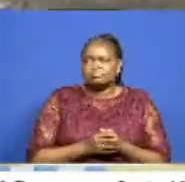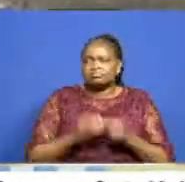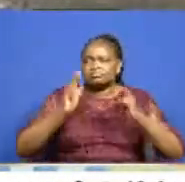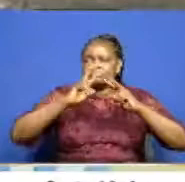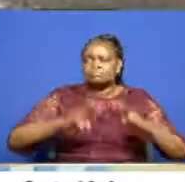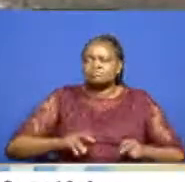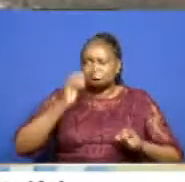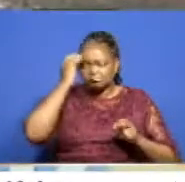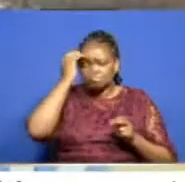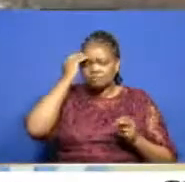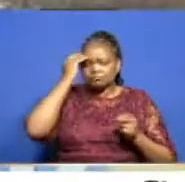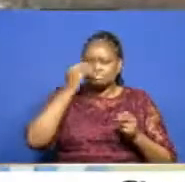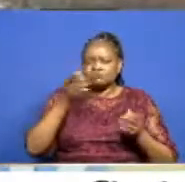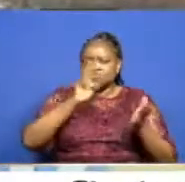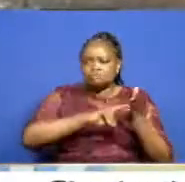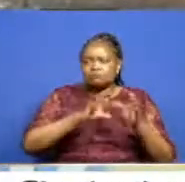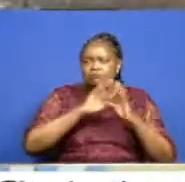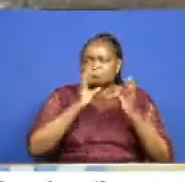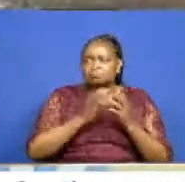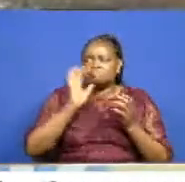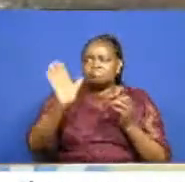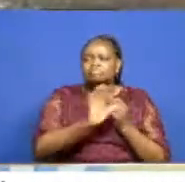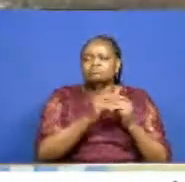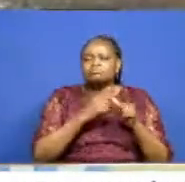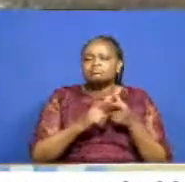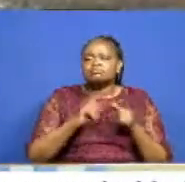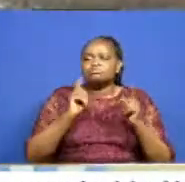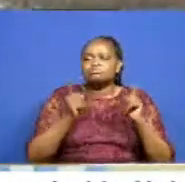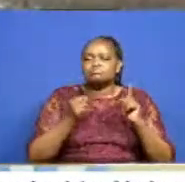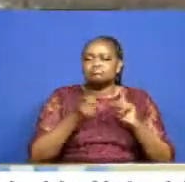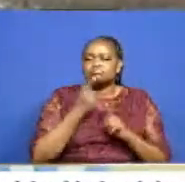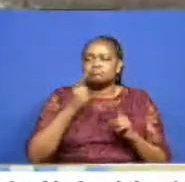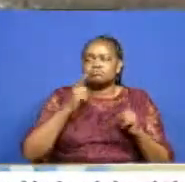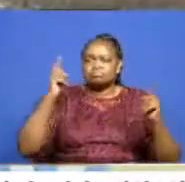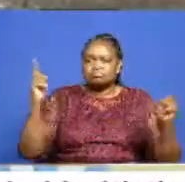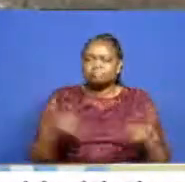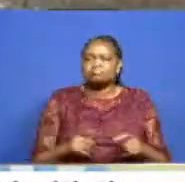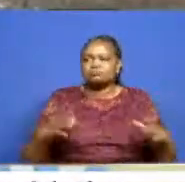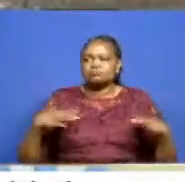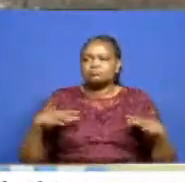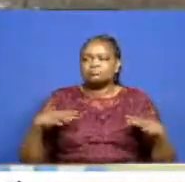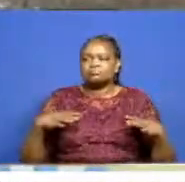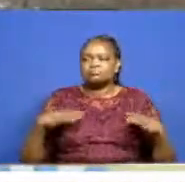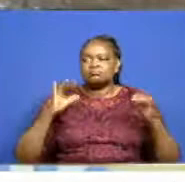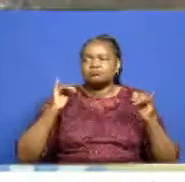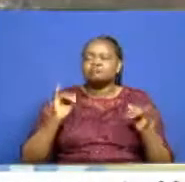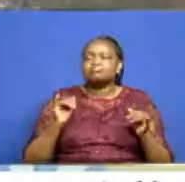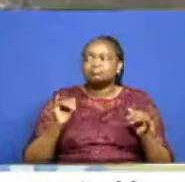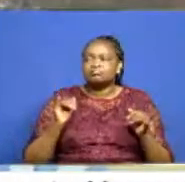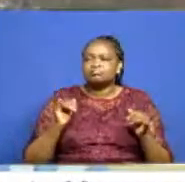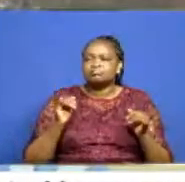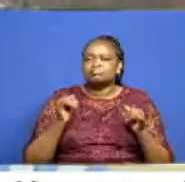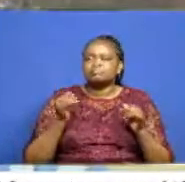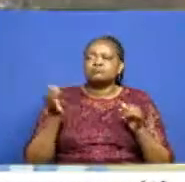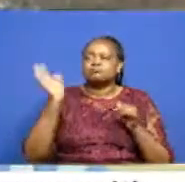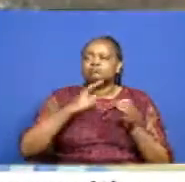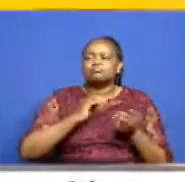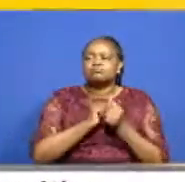education repeat their classes? We are going to be taking a very short break right here on Newscheck. We are coming back with much